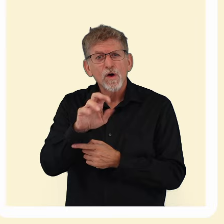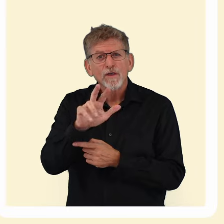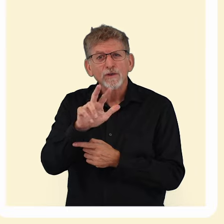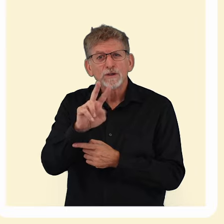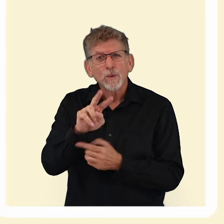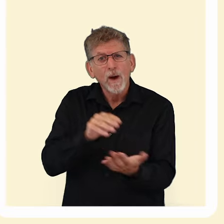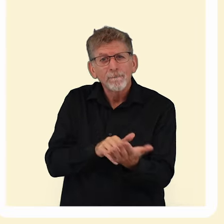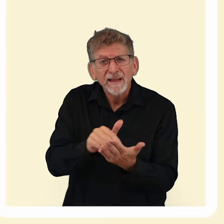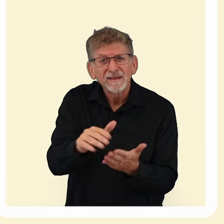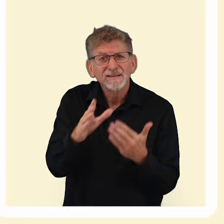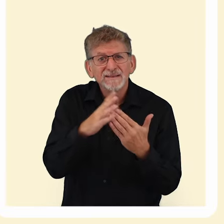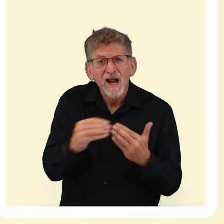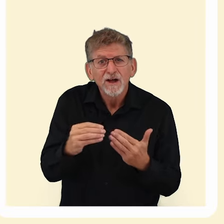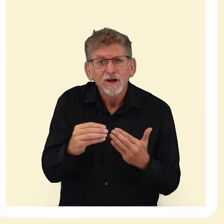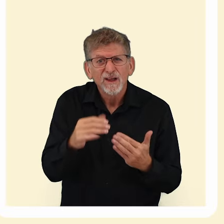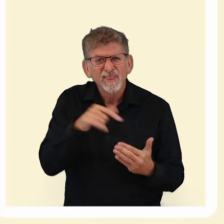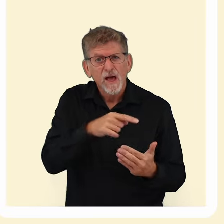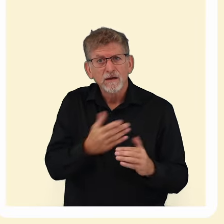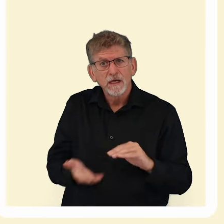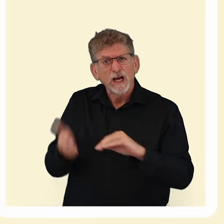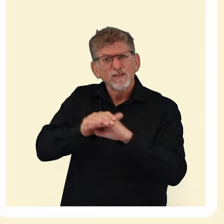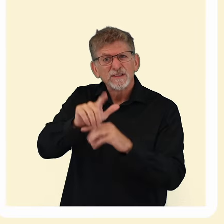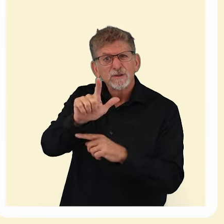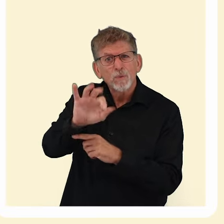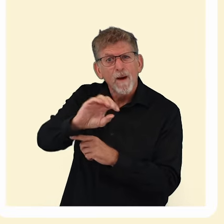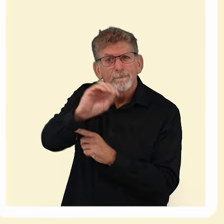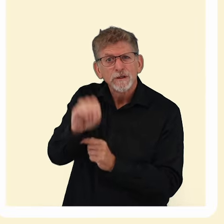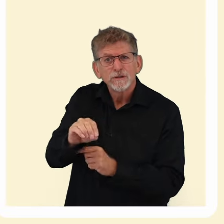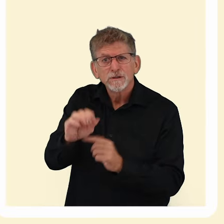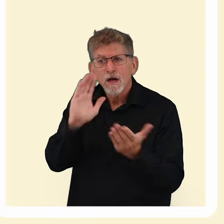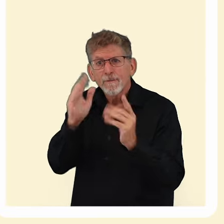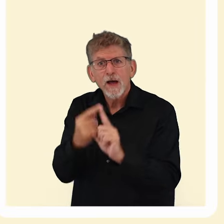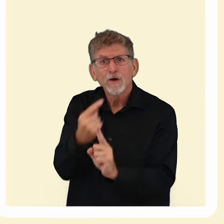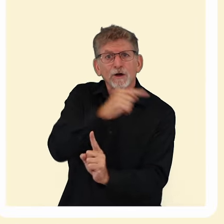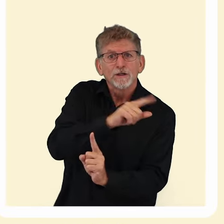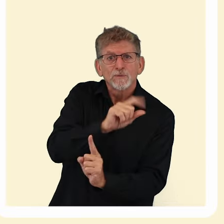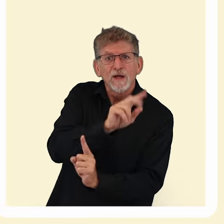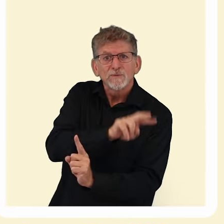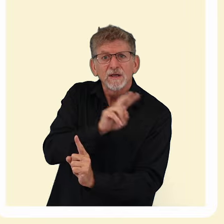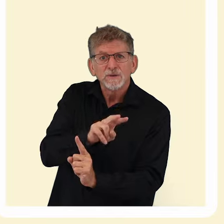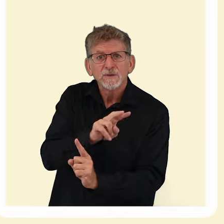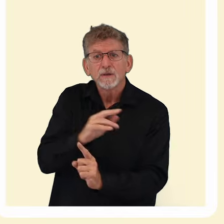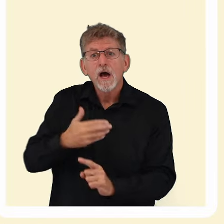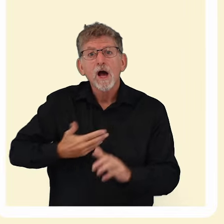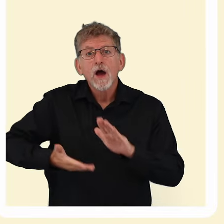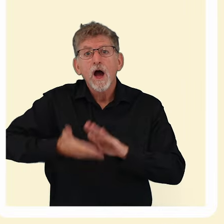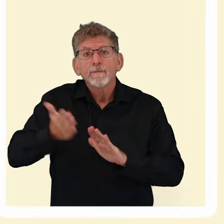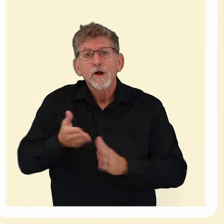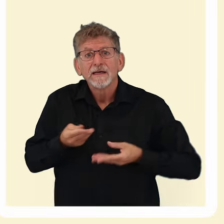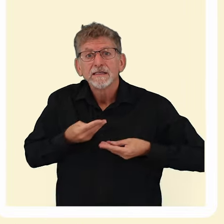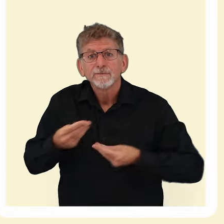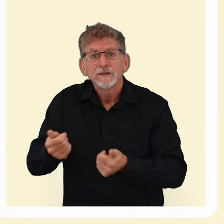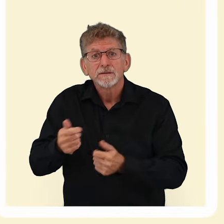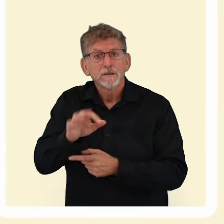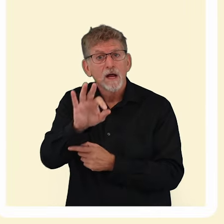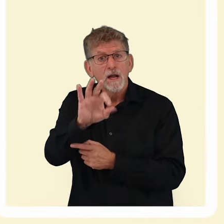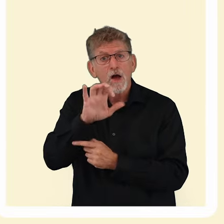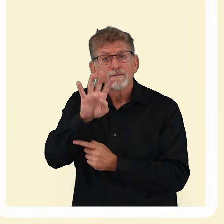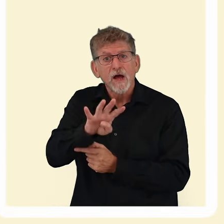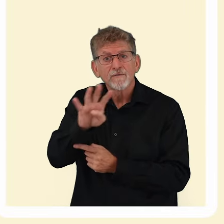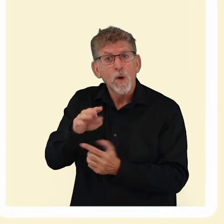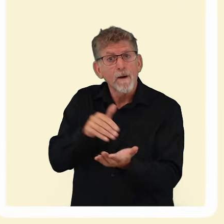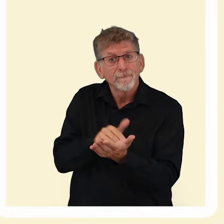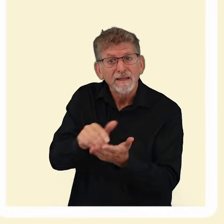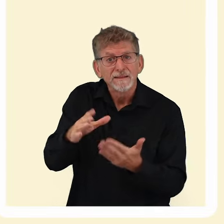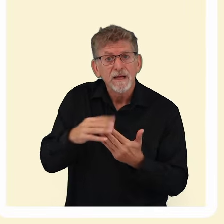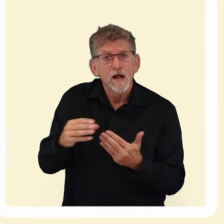representing an increase of 29% if you compare with 2022. And our operating expense of